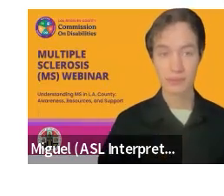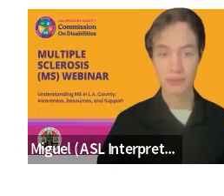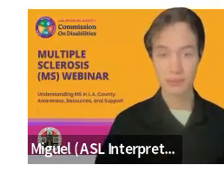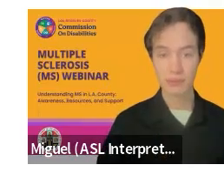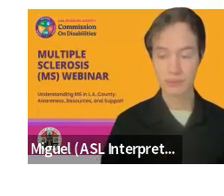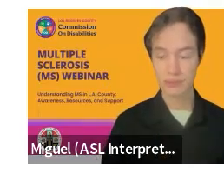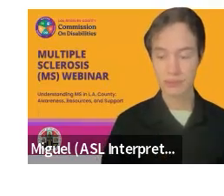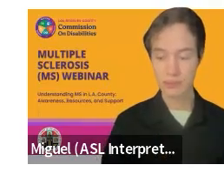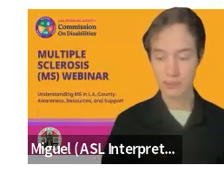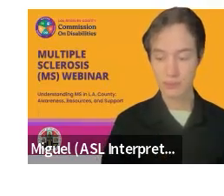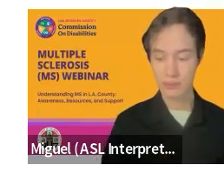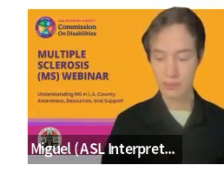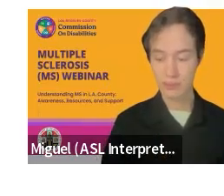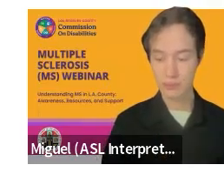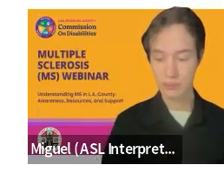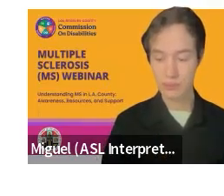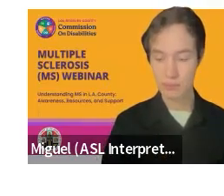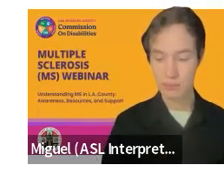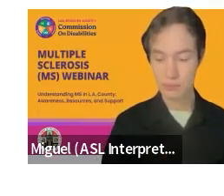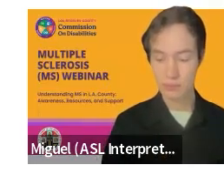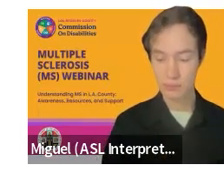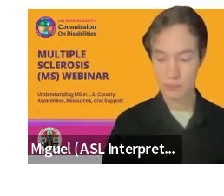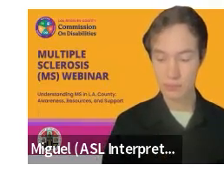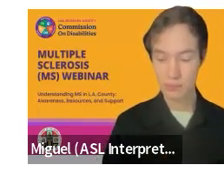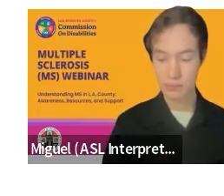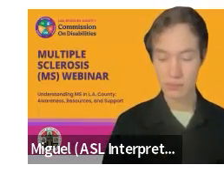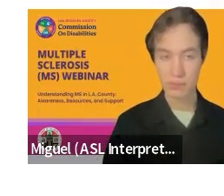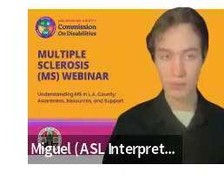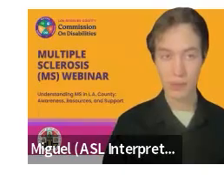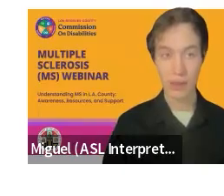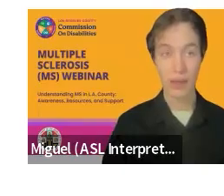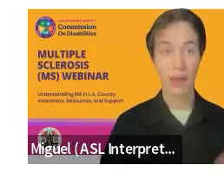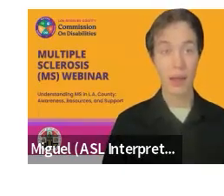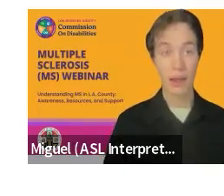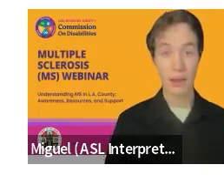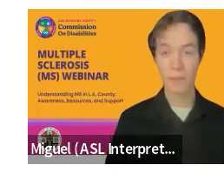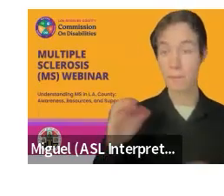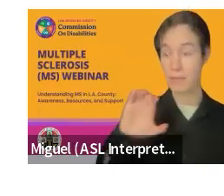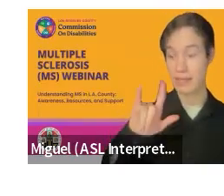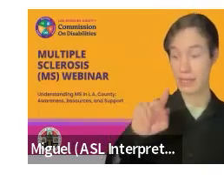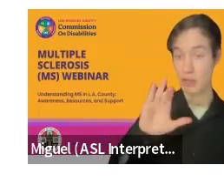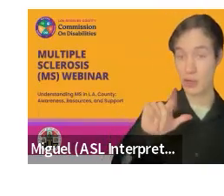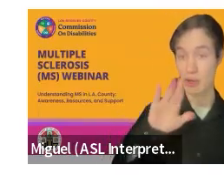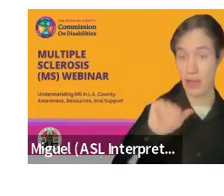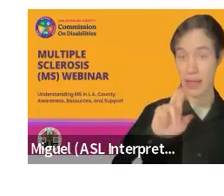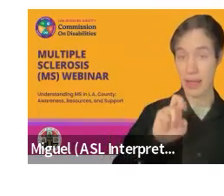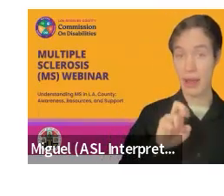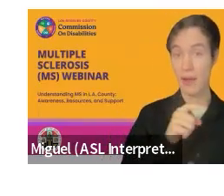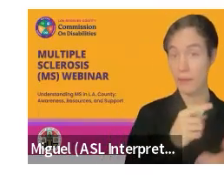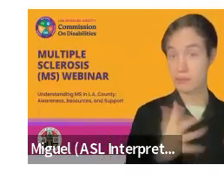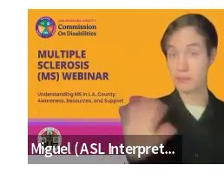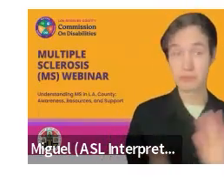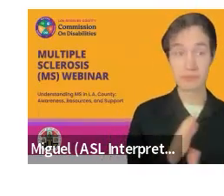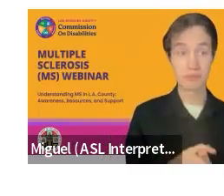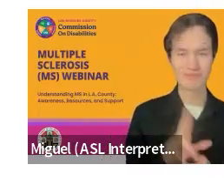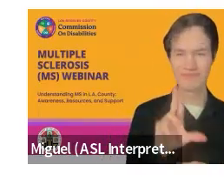slide. Okay, so living well with MS. In addition to my clinical care, I try to take into consideration